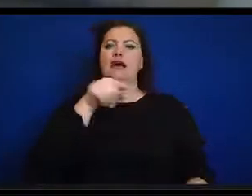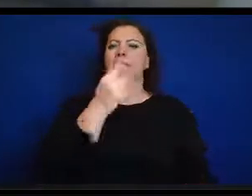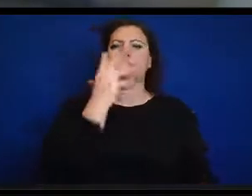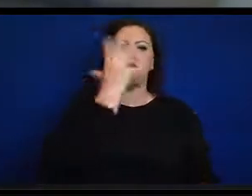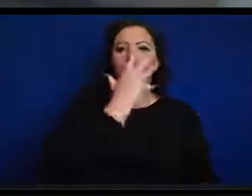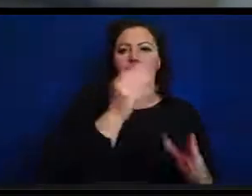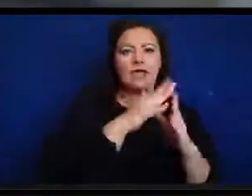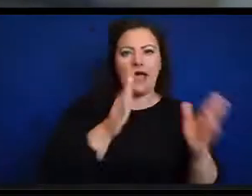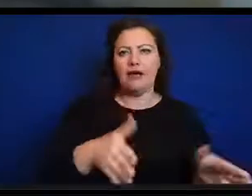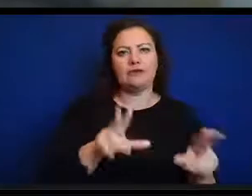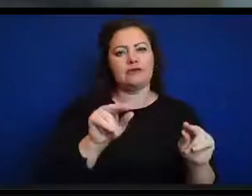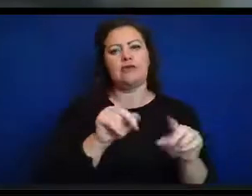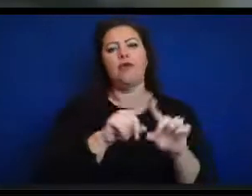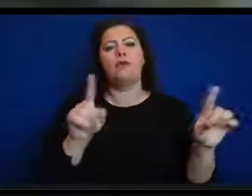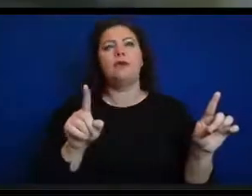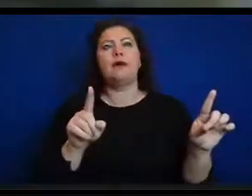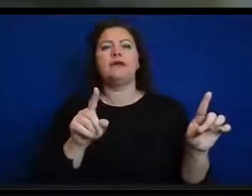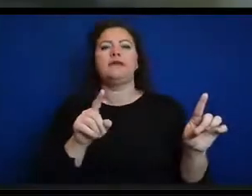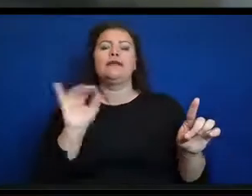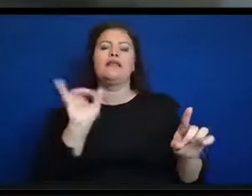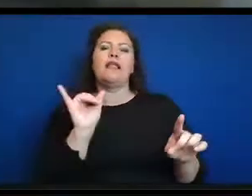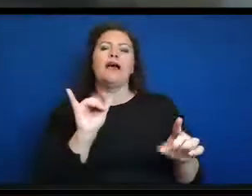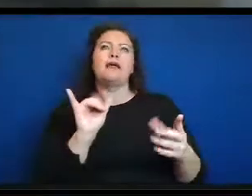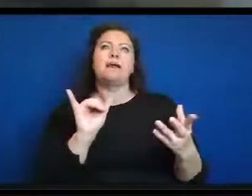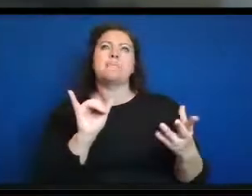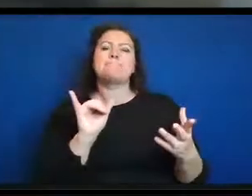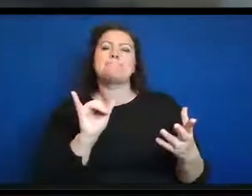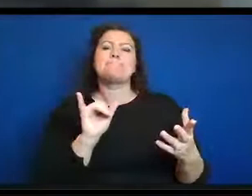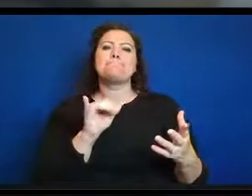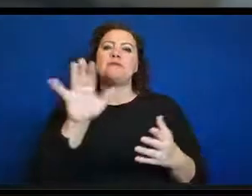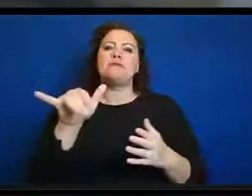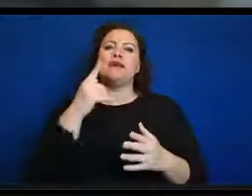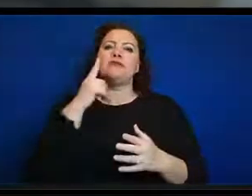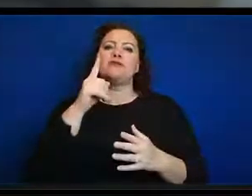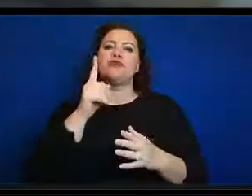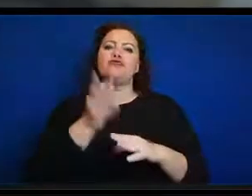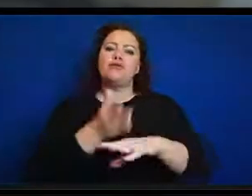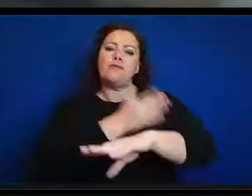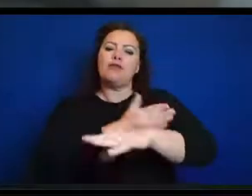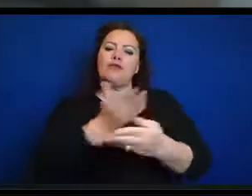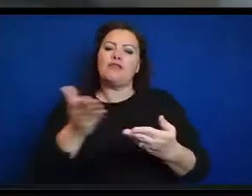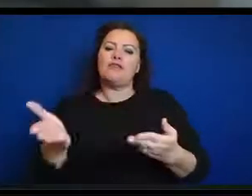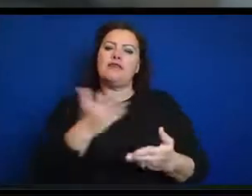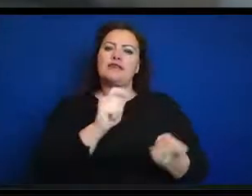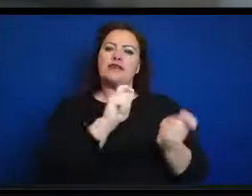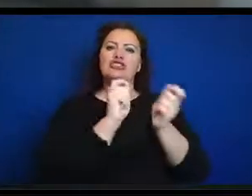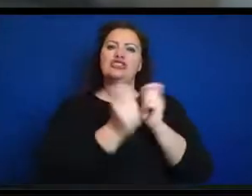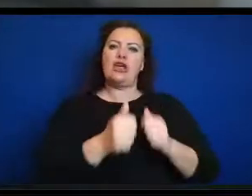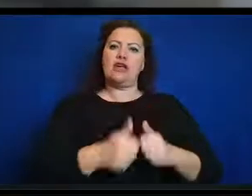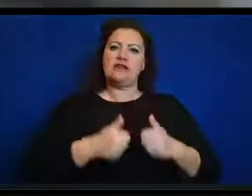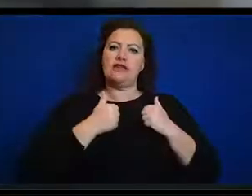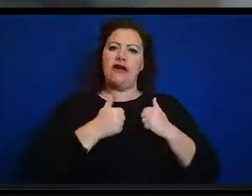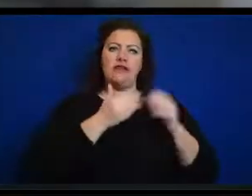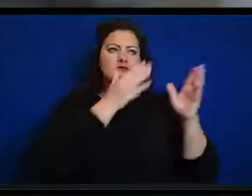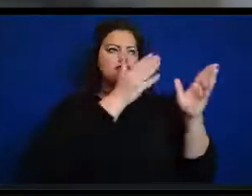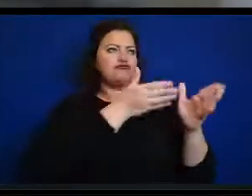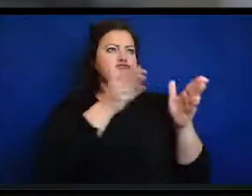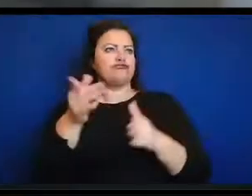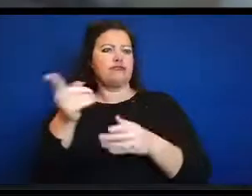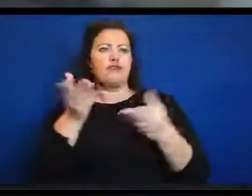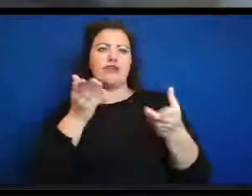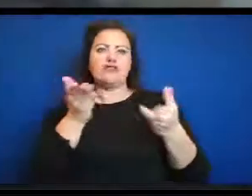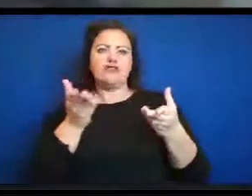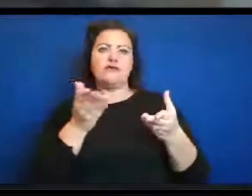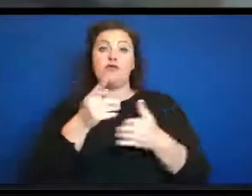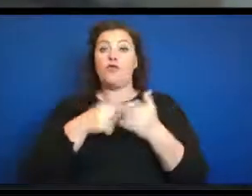but it's built to make things better and change the lives of the individuals that they serve. And what they